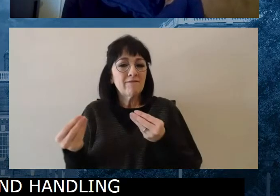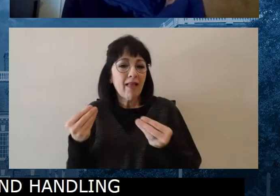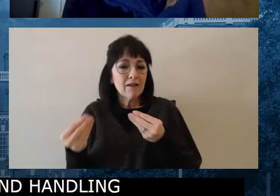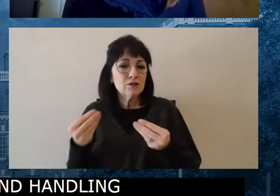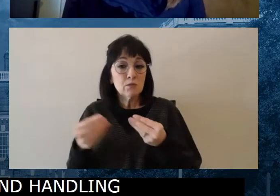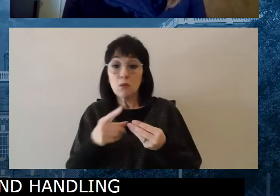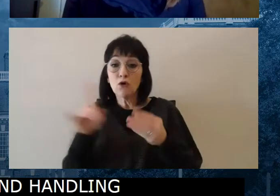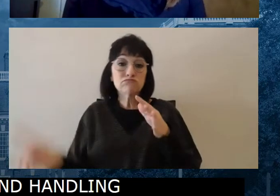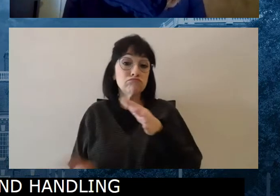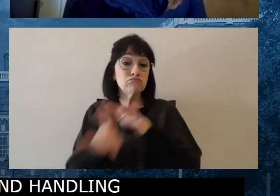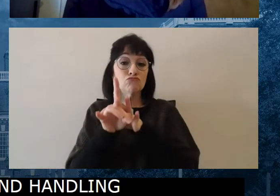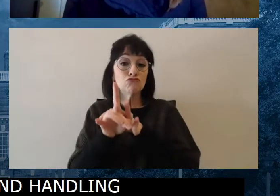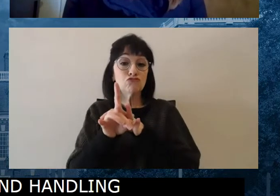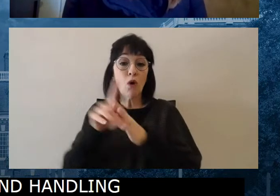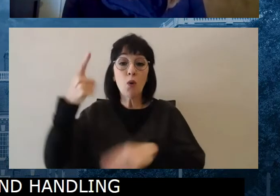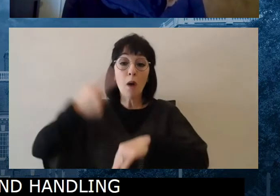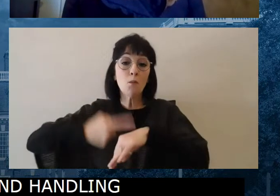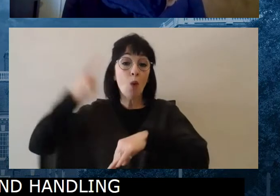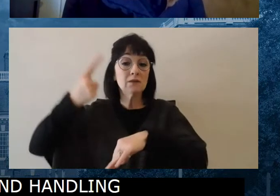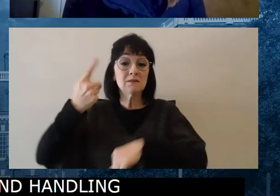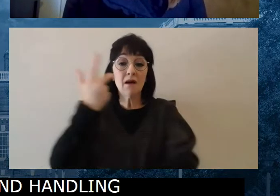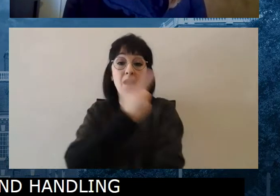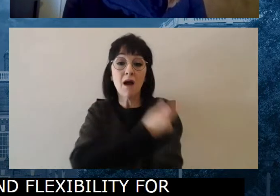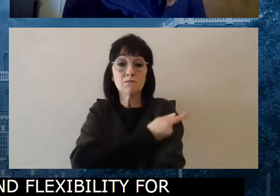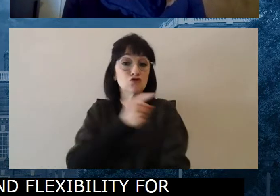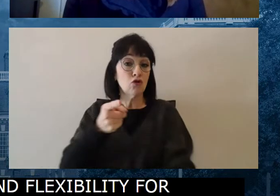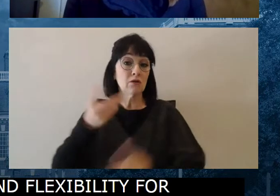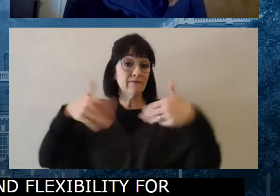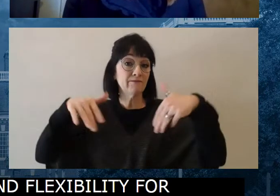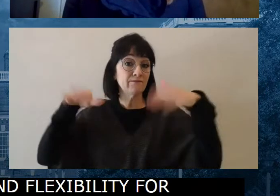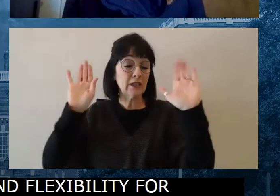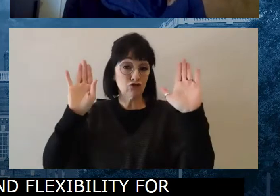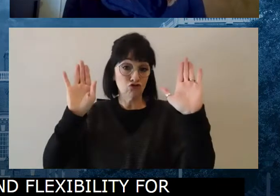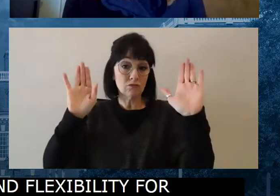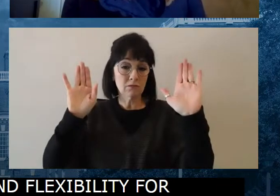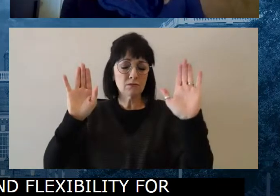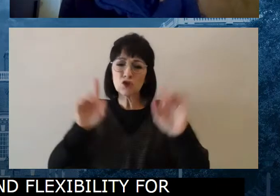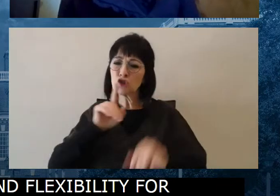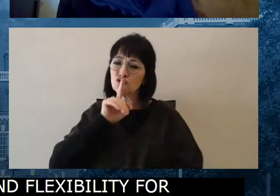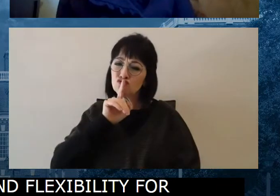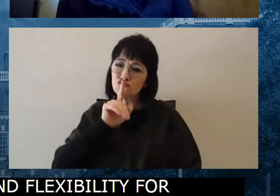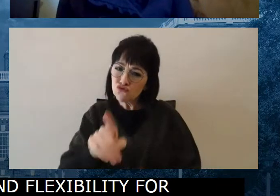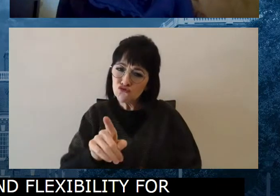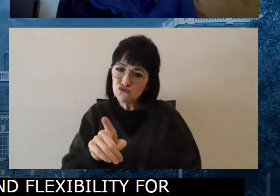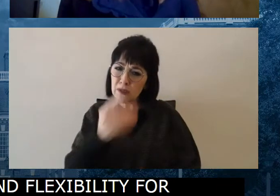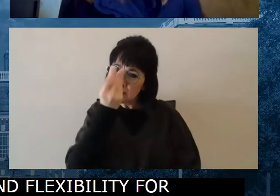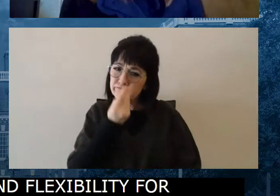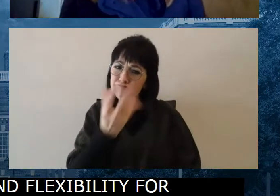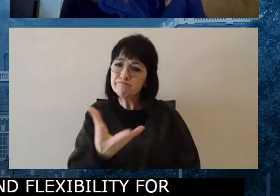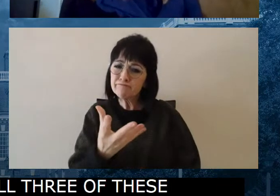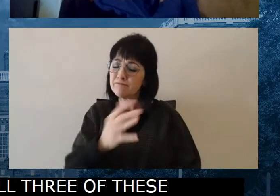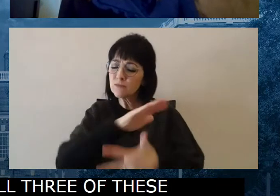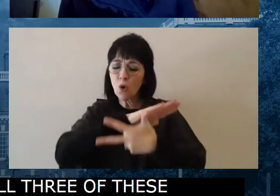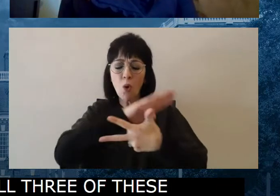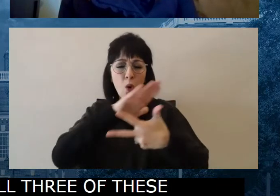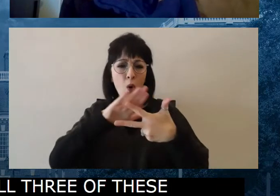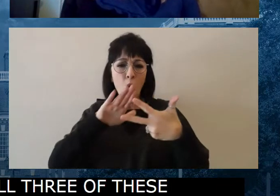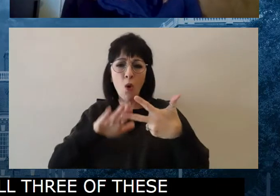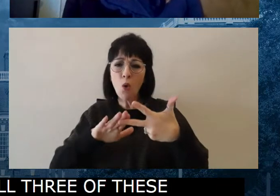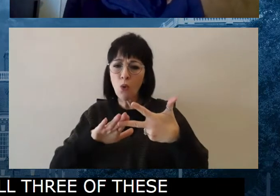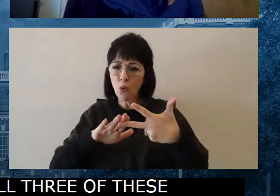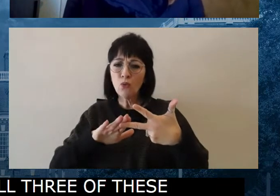great. All three of these vaccines are really exceeding our expectations as far